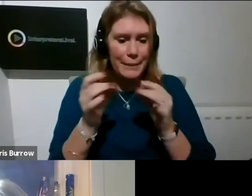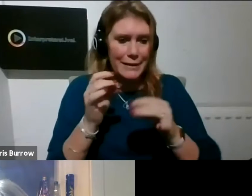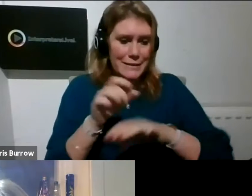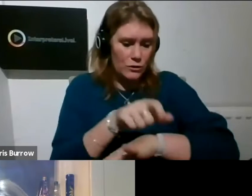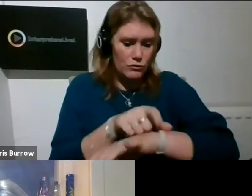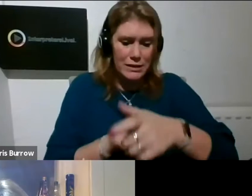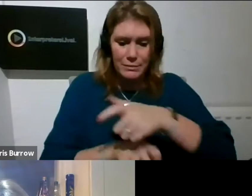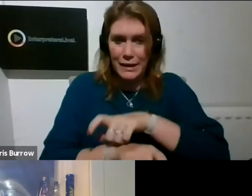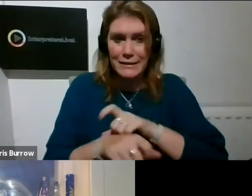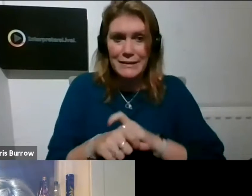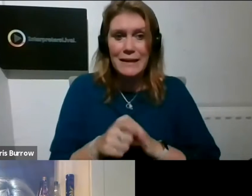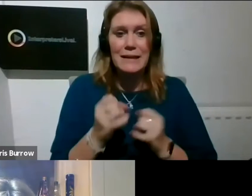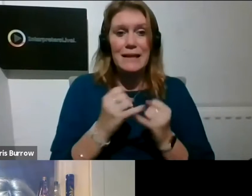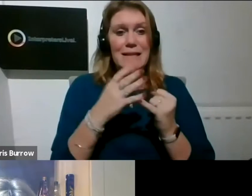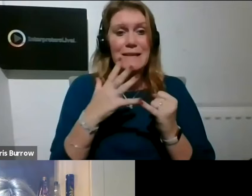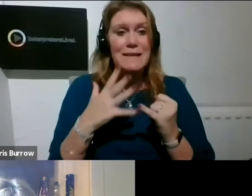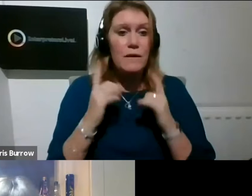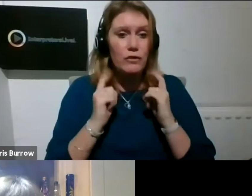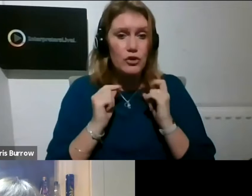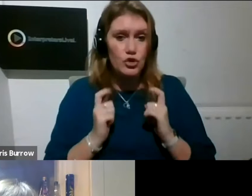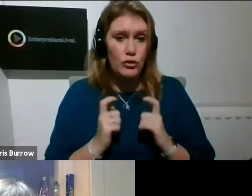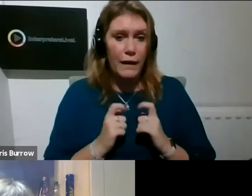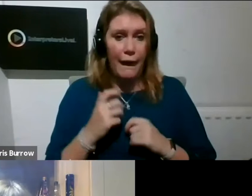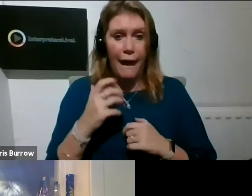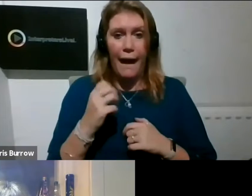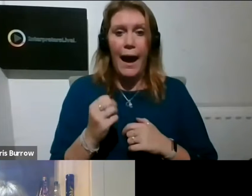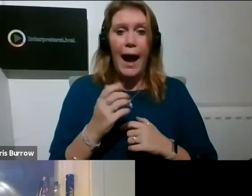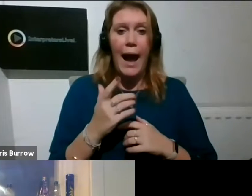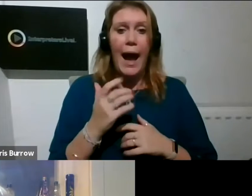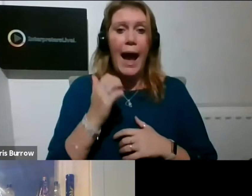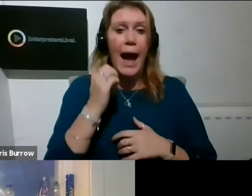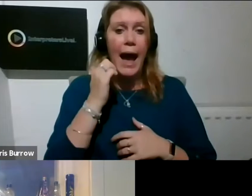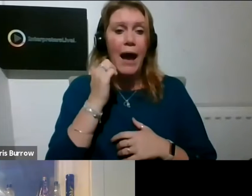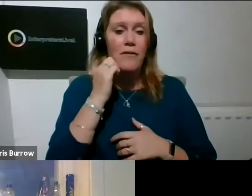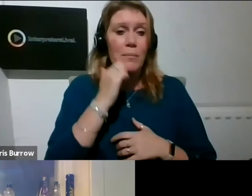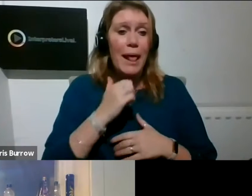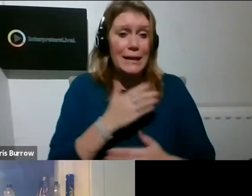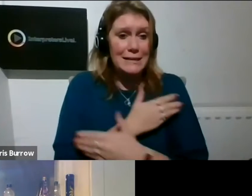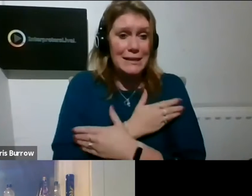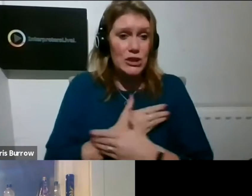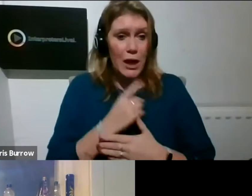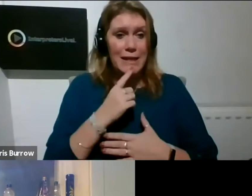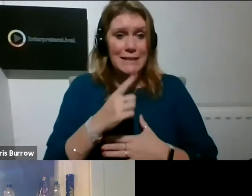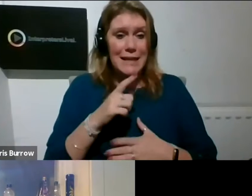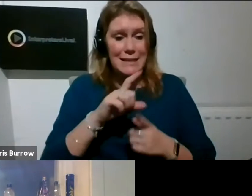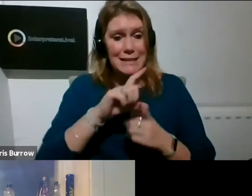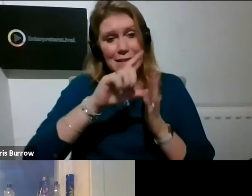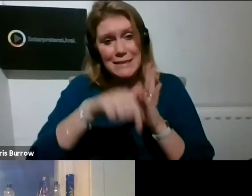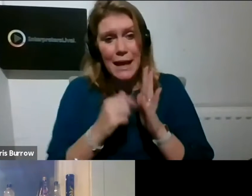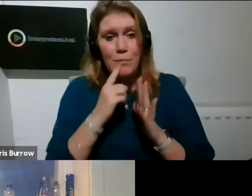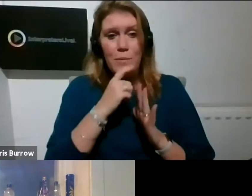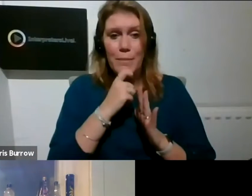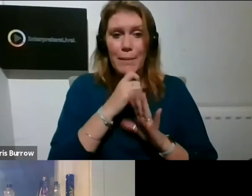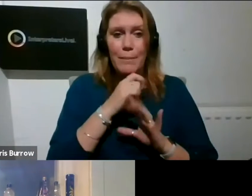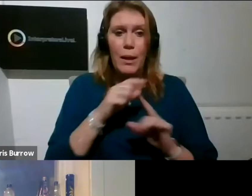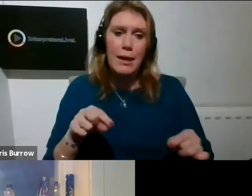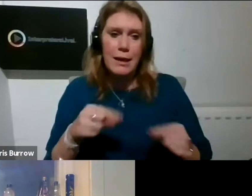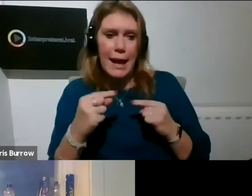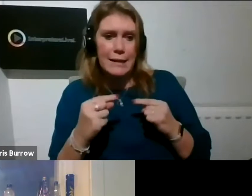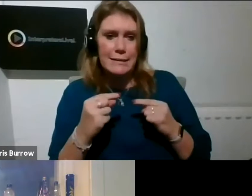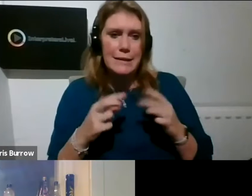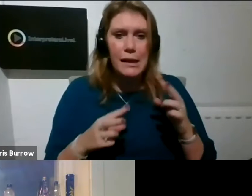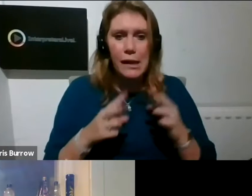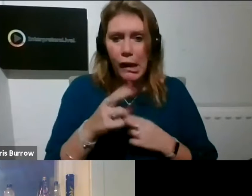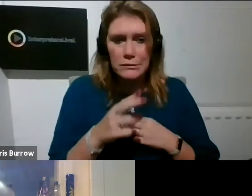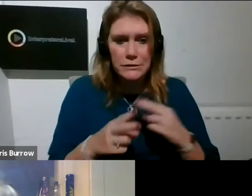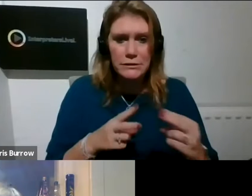jewellery. I've got a black t-shirt that says Disabled People Against the Cuts, and I have a black silk jacket with